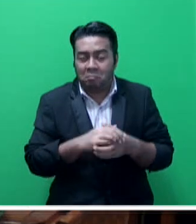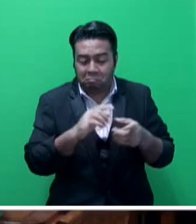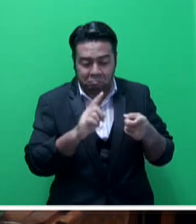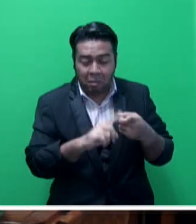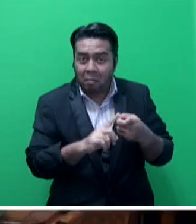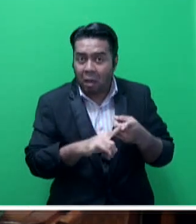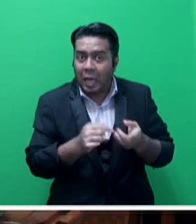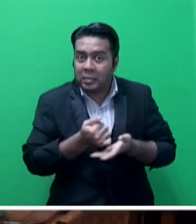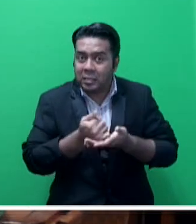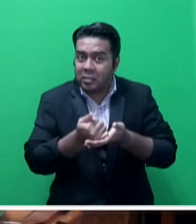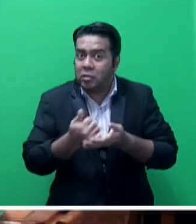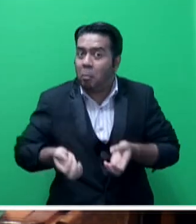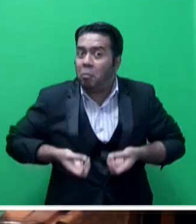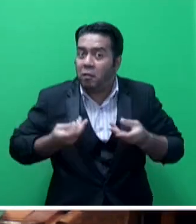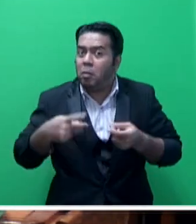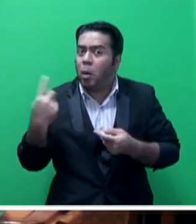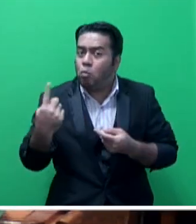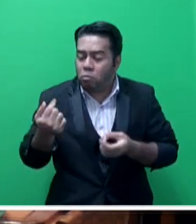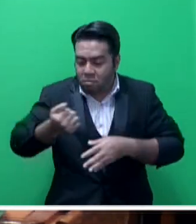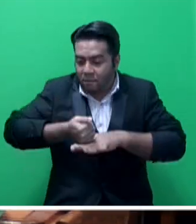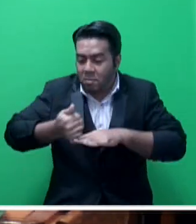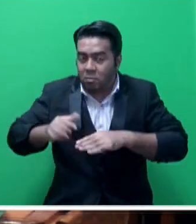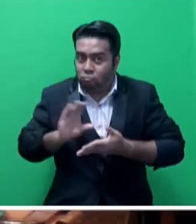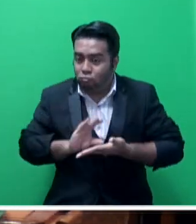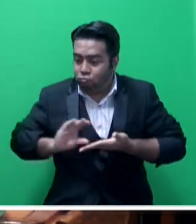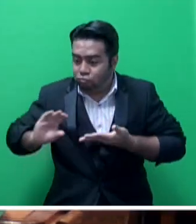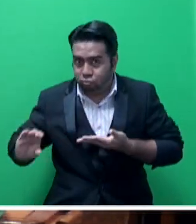assistance provided by government is